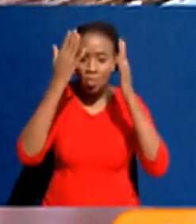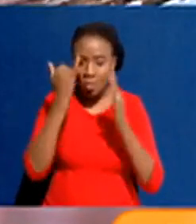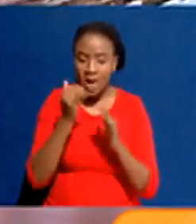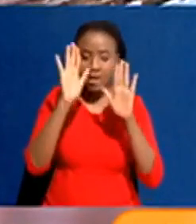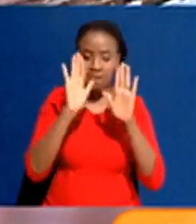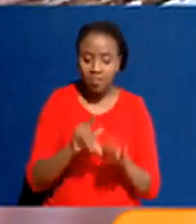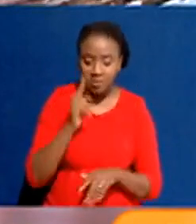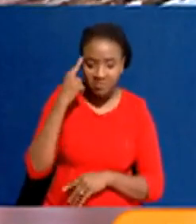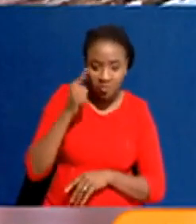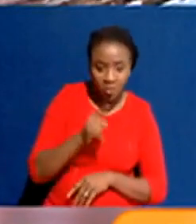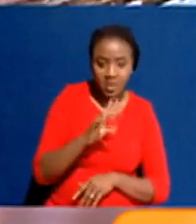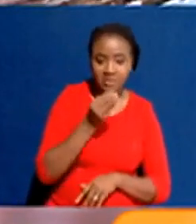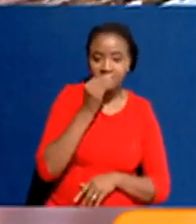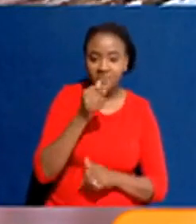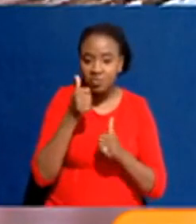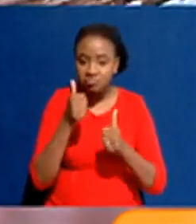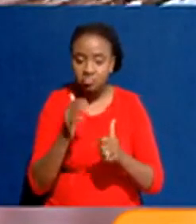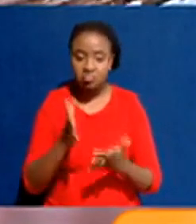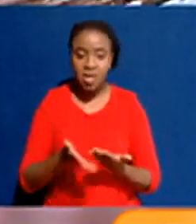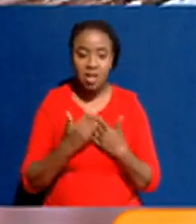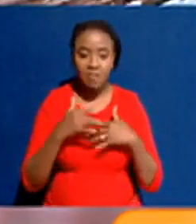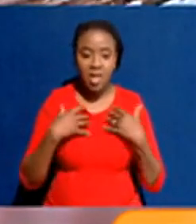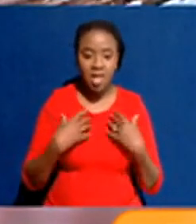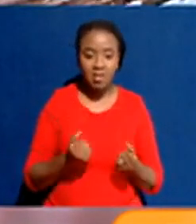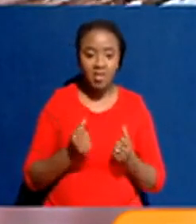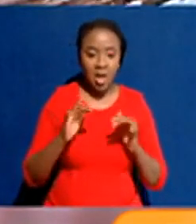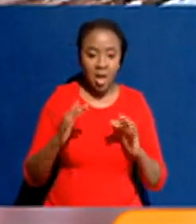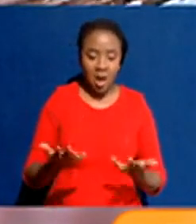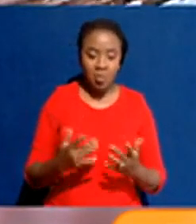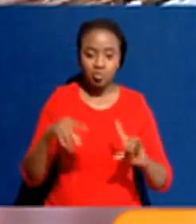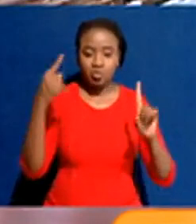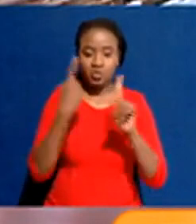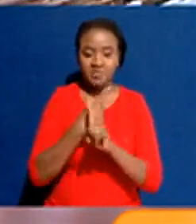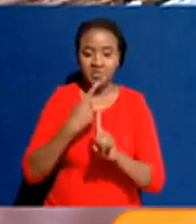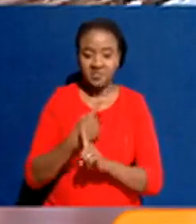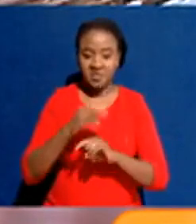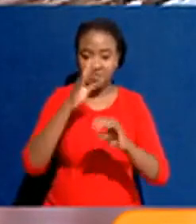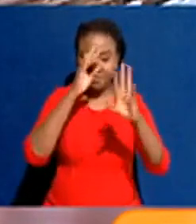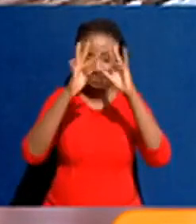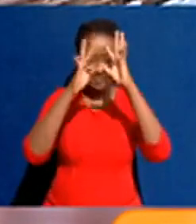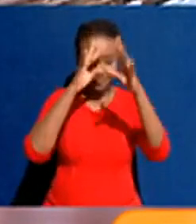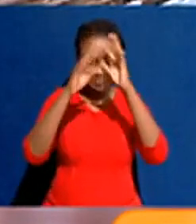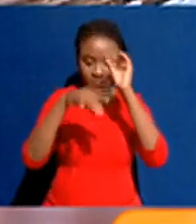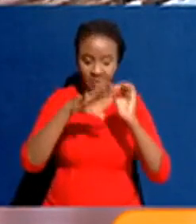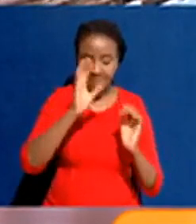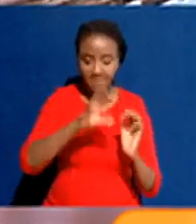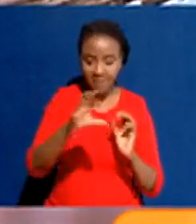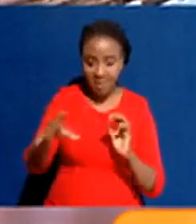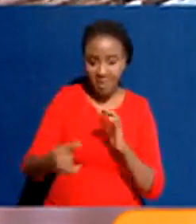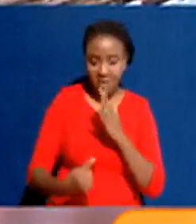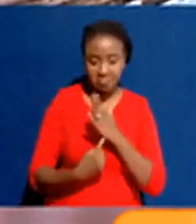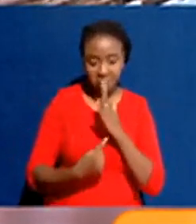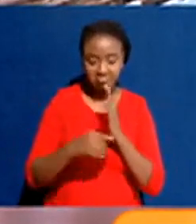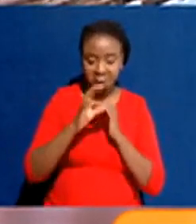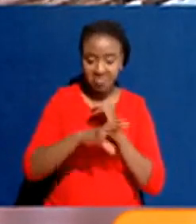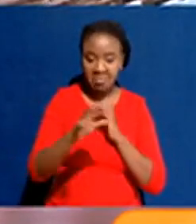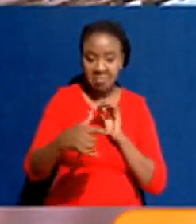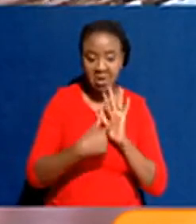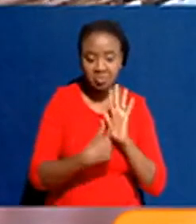nutrition security. Now, to achieve this, a number of cassava innovations and technologies were on